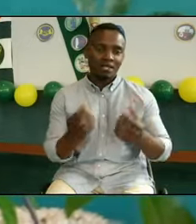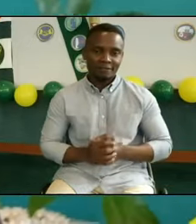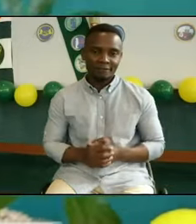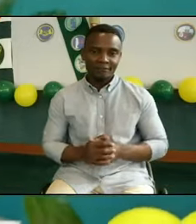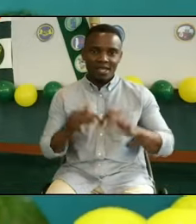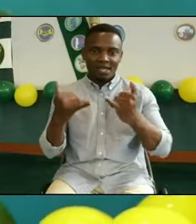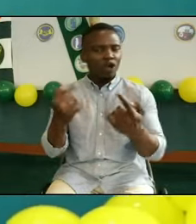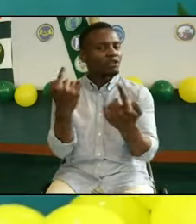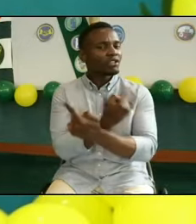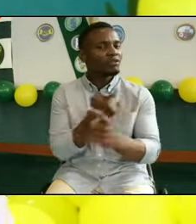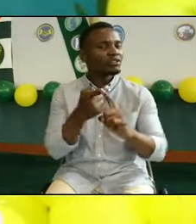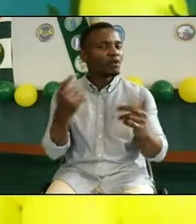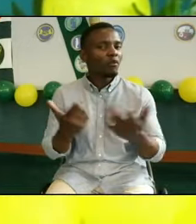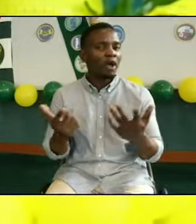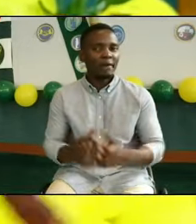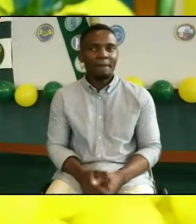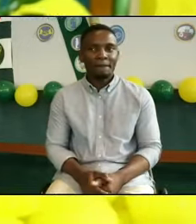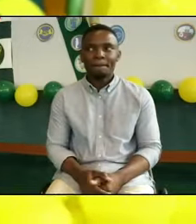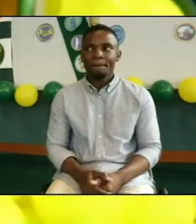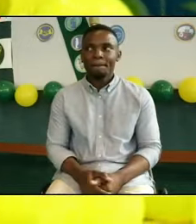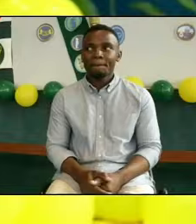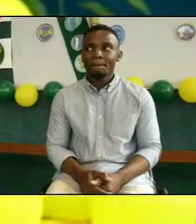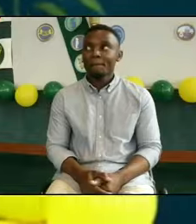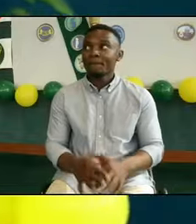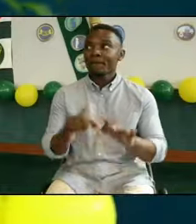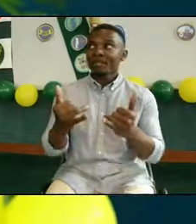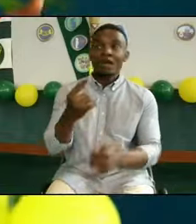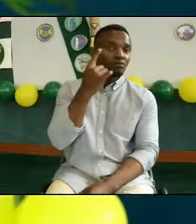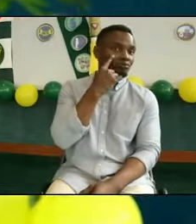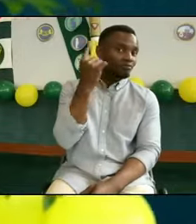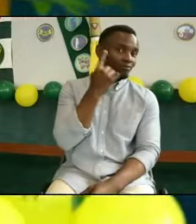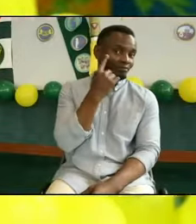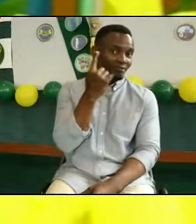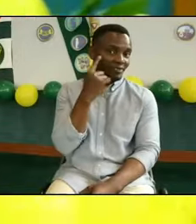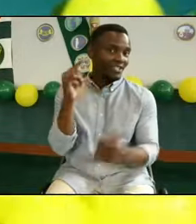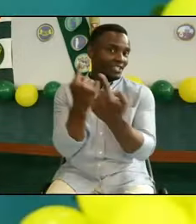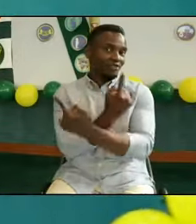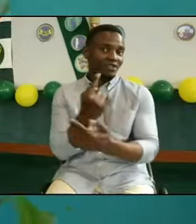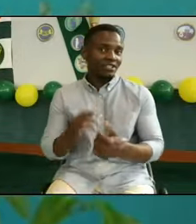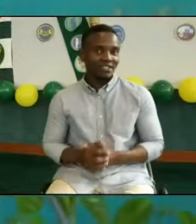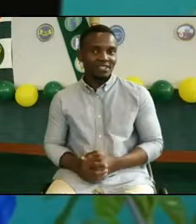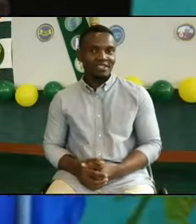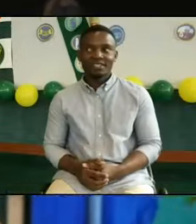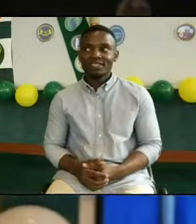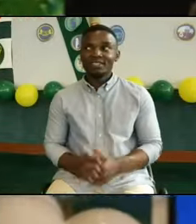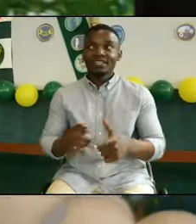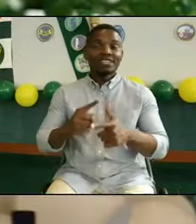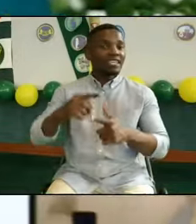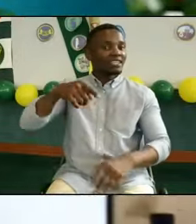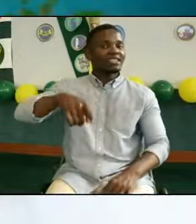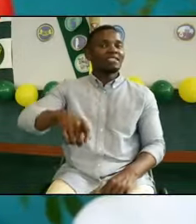What was the difference? At this point, you can start seeing the difference. The difference is that they started